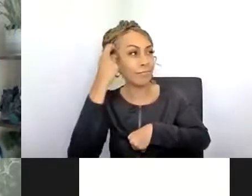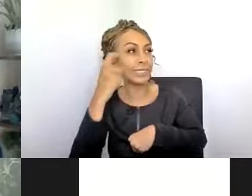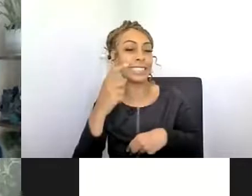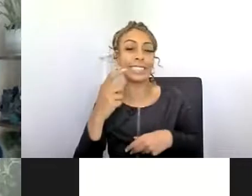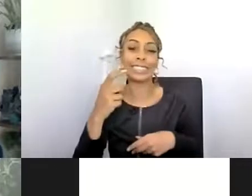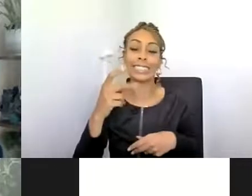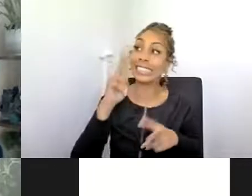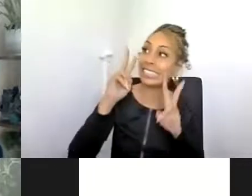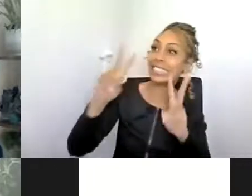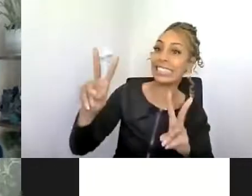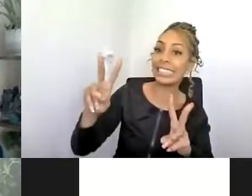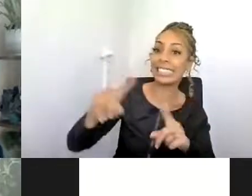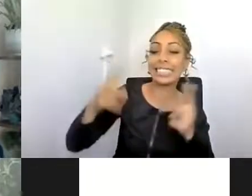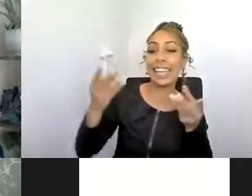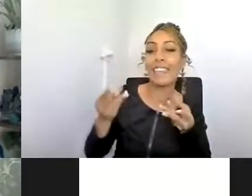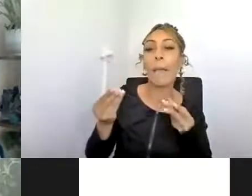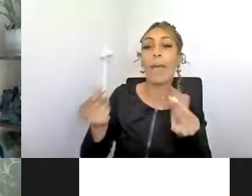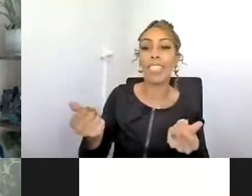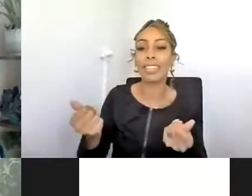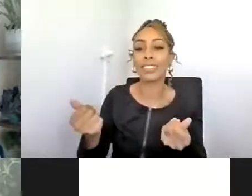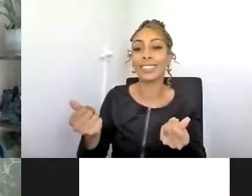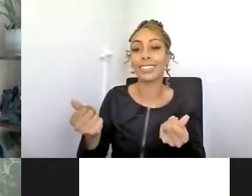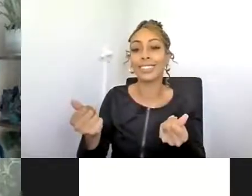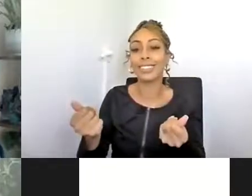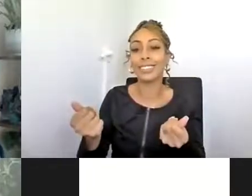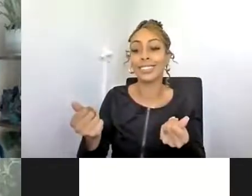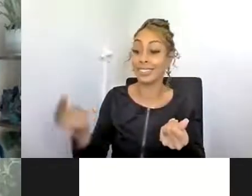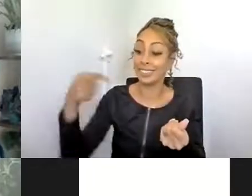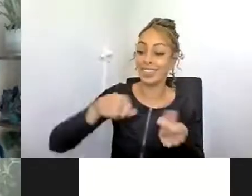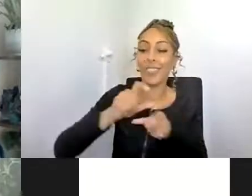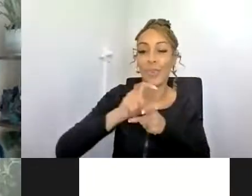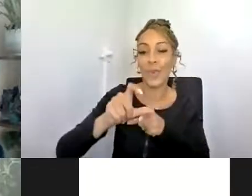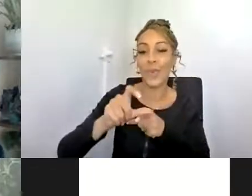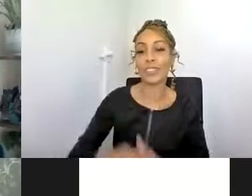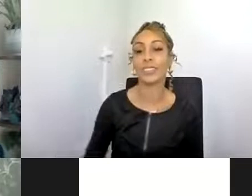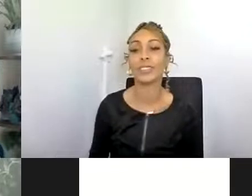seeing, different methodologies that they brought to the course.